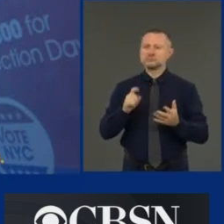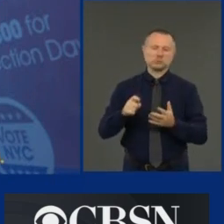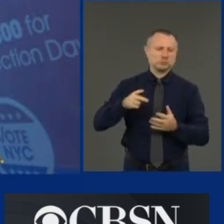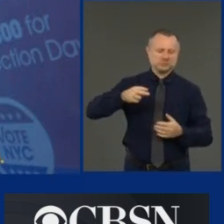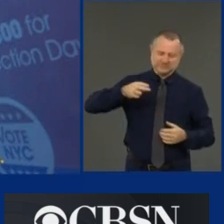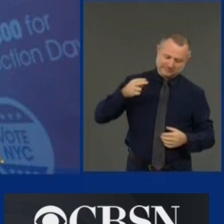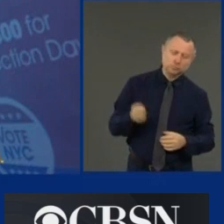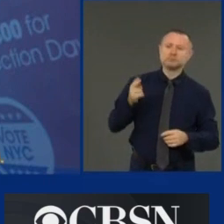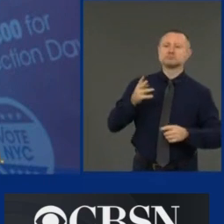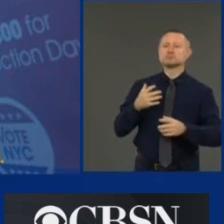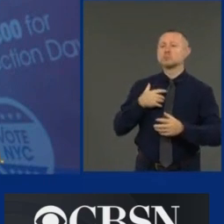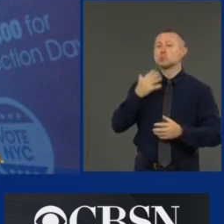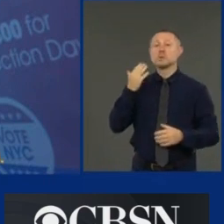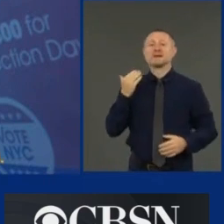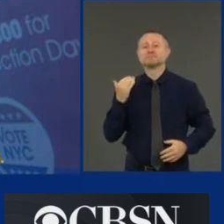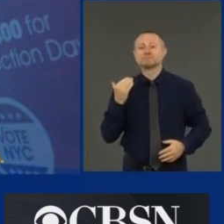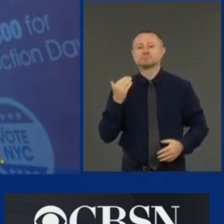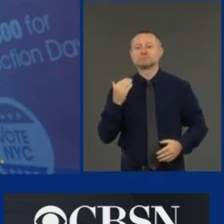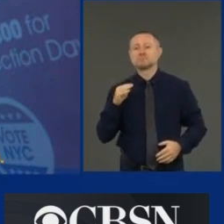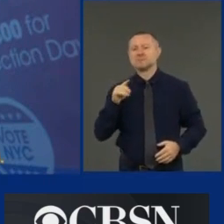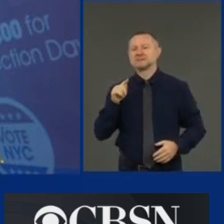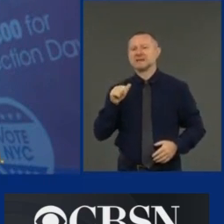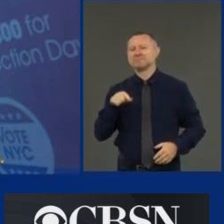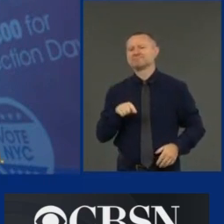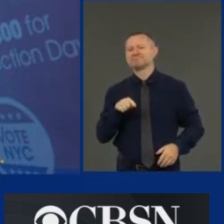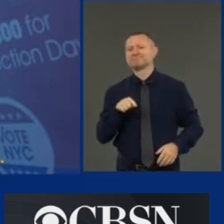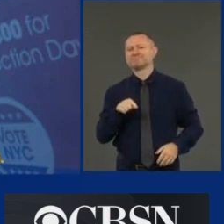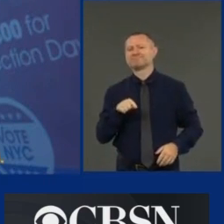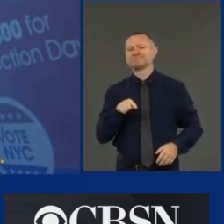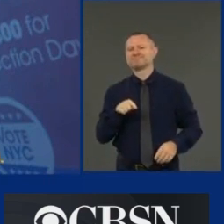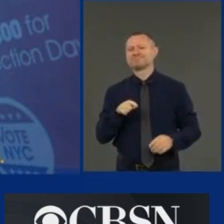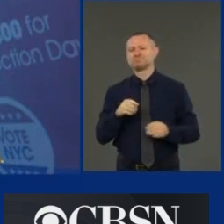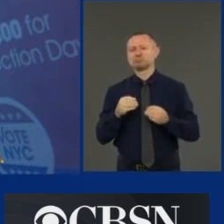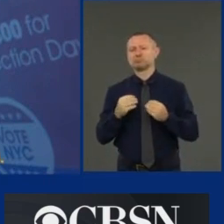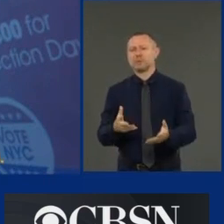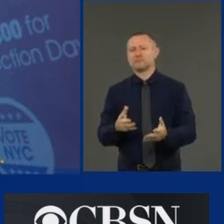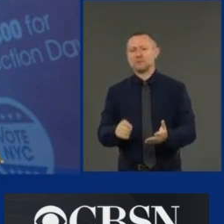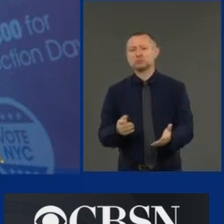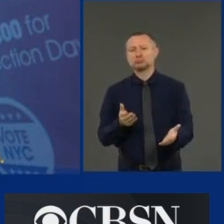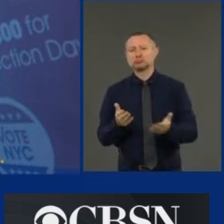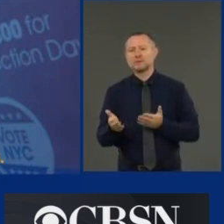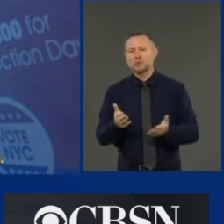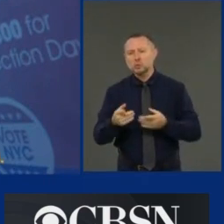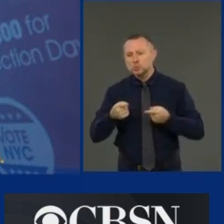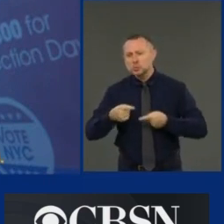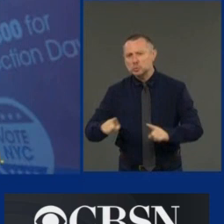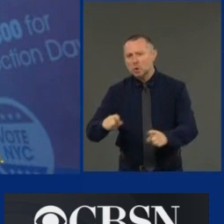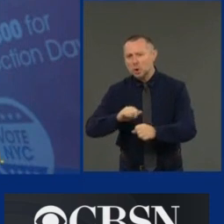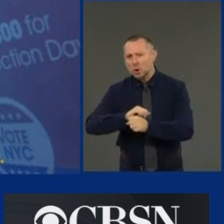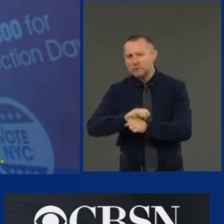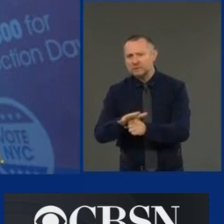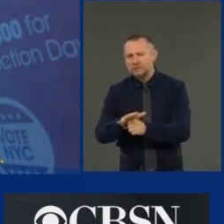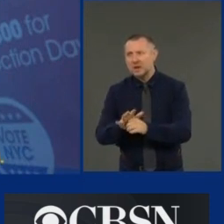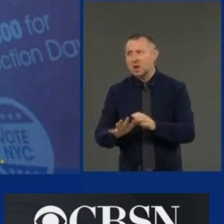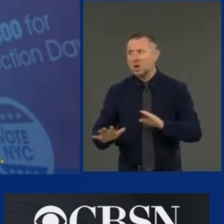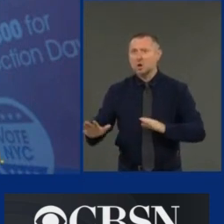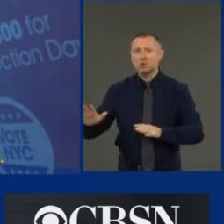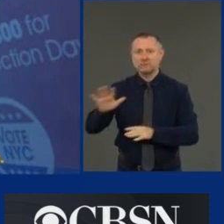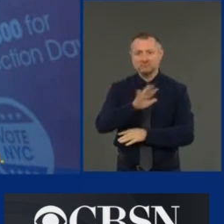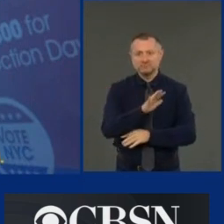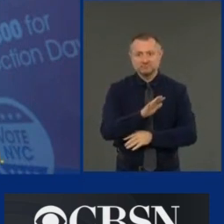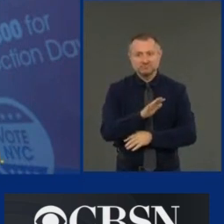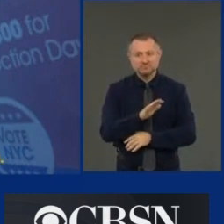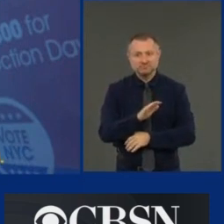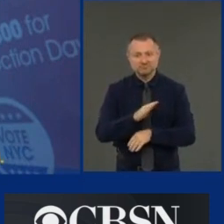The MTA had to continue their service all through COVID because the MTA was the way that